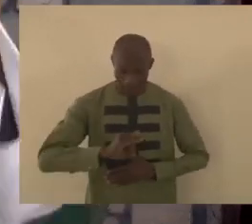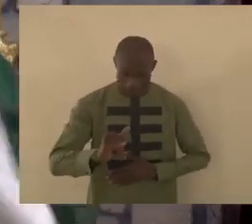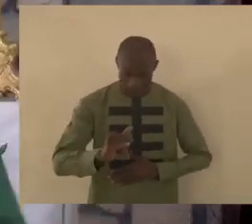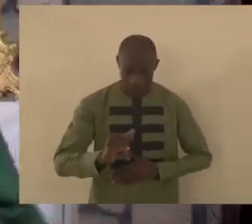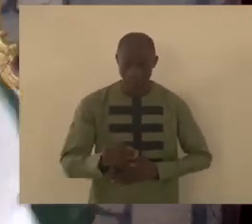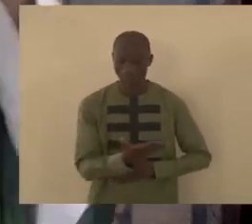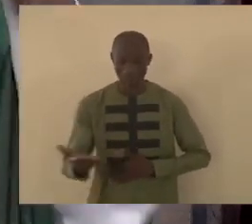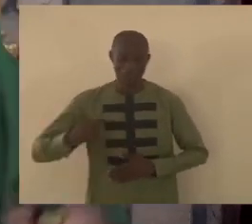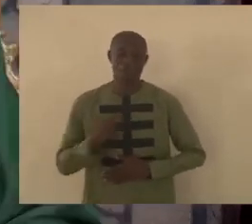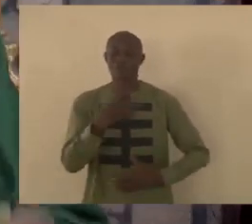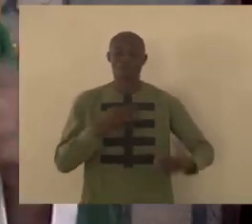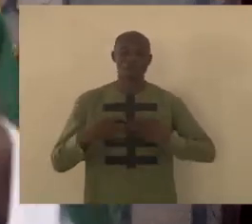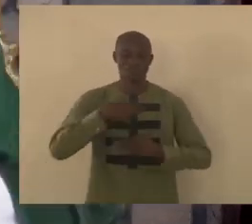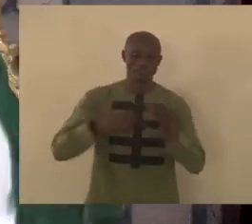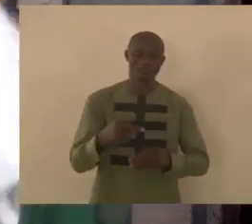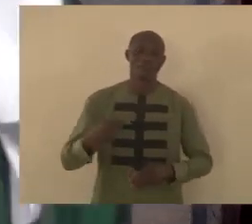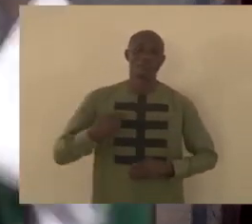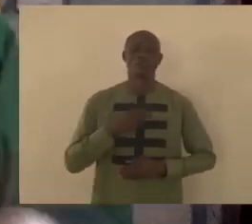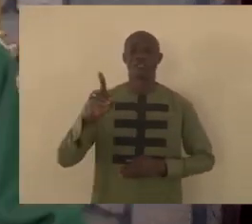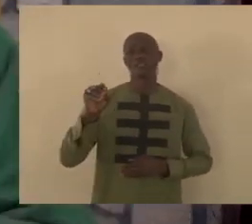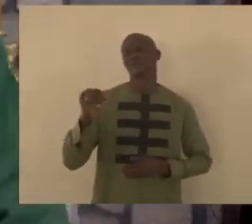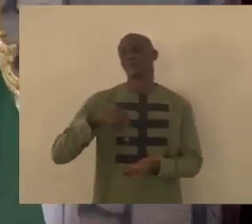The same thing we complain about, we do what?